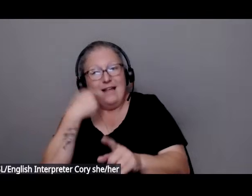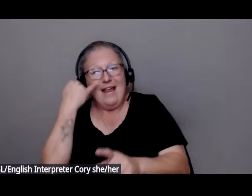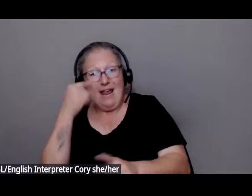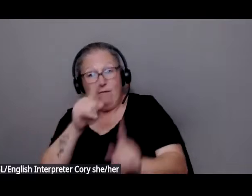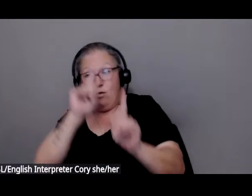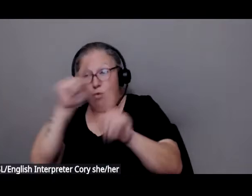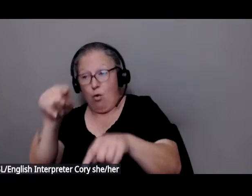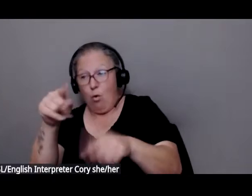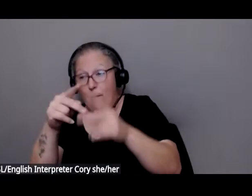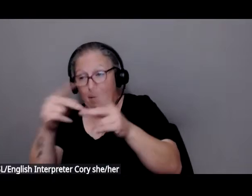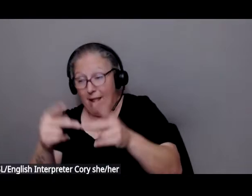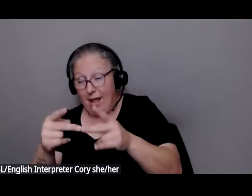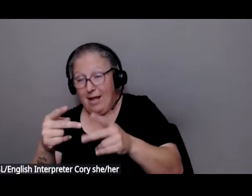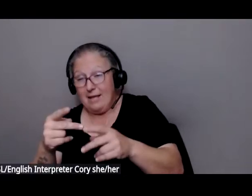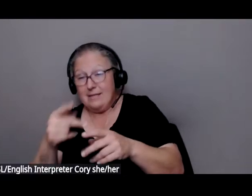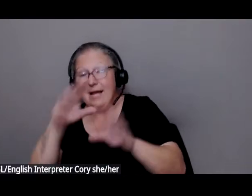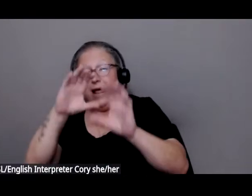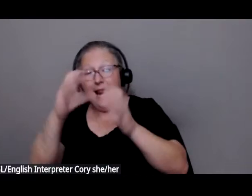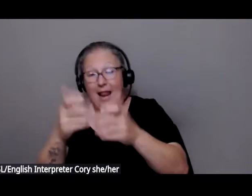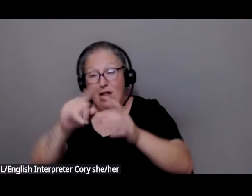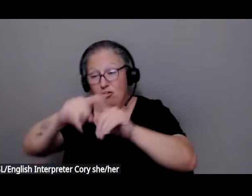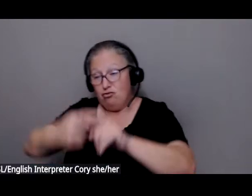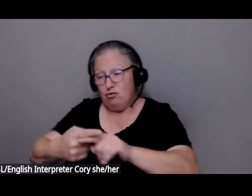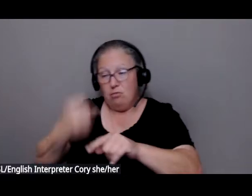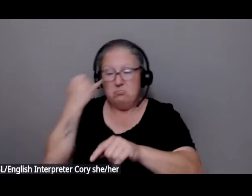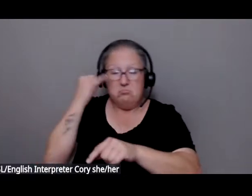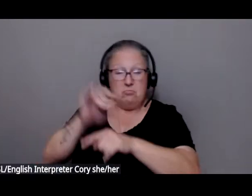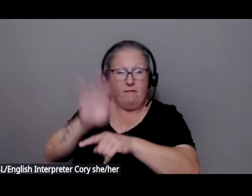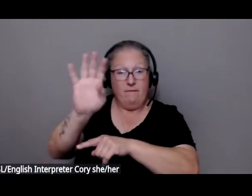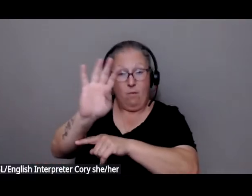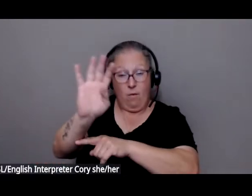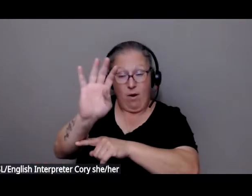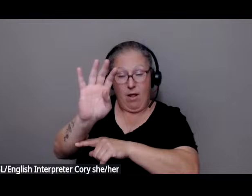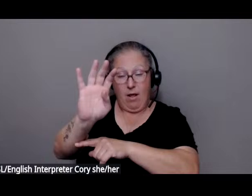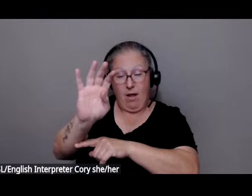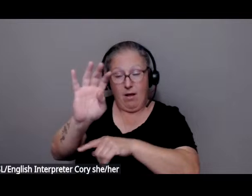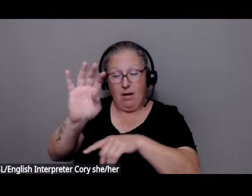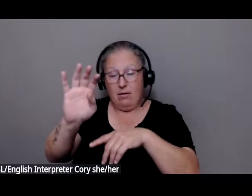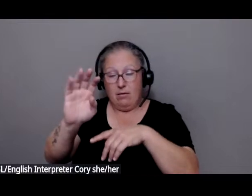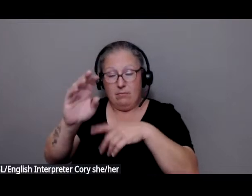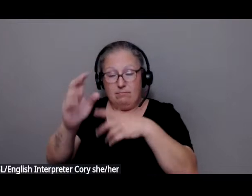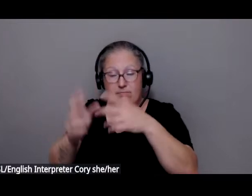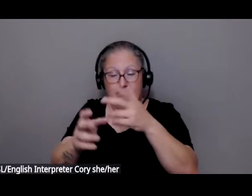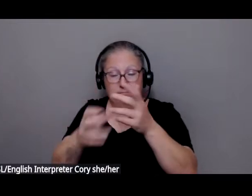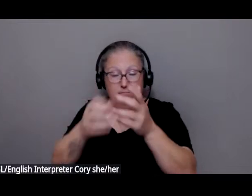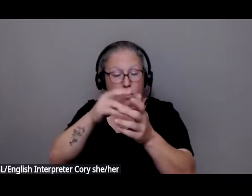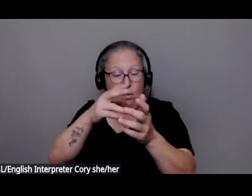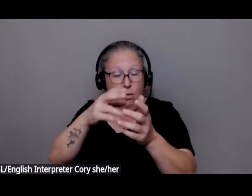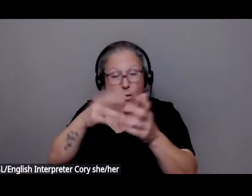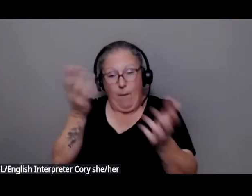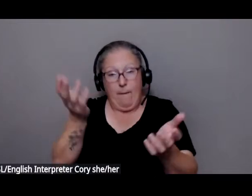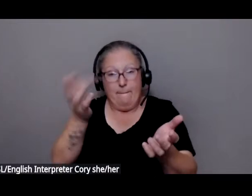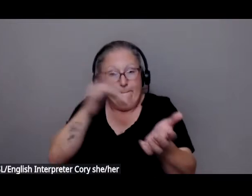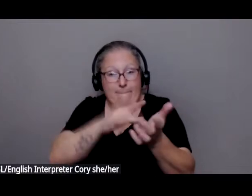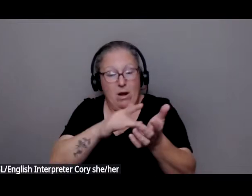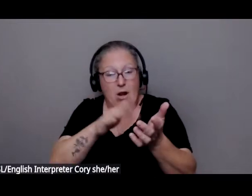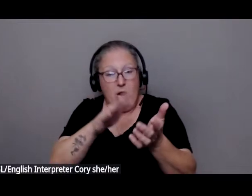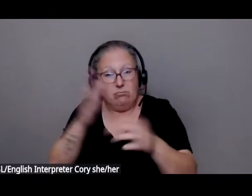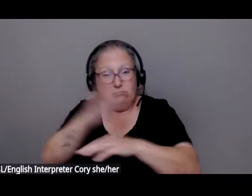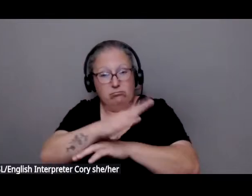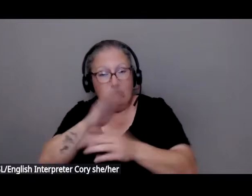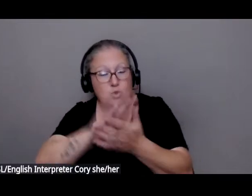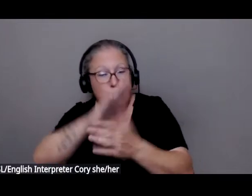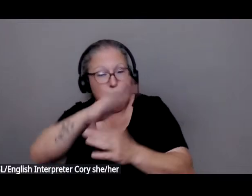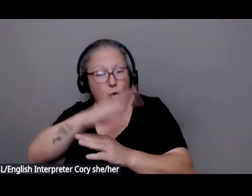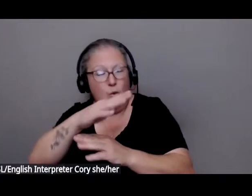someplace and you have a class that starts, say, at 4 o'clock after school, or in the middle of school, that wouldn't really work too well